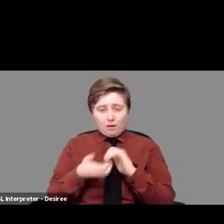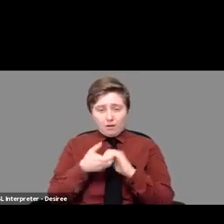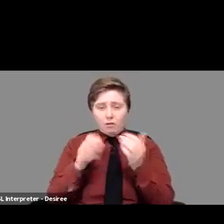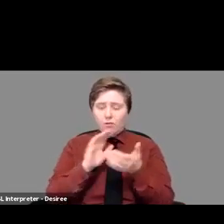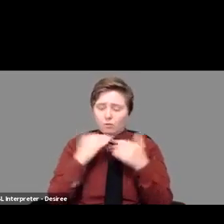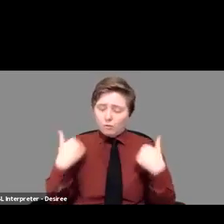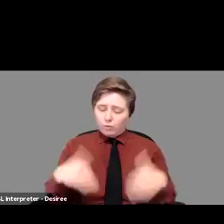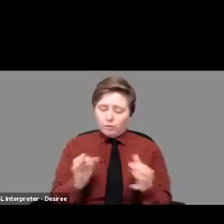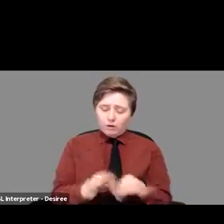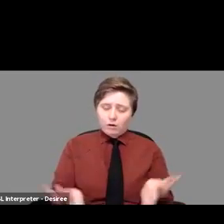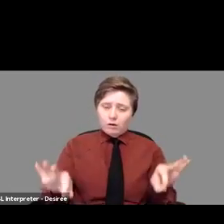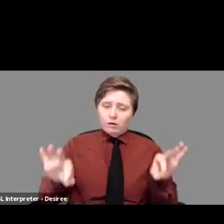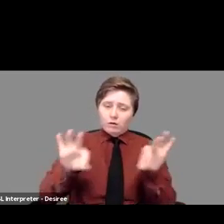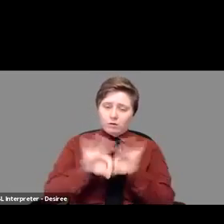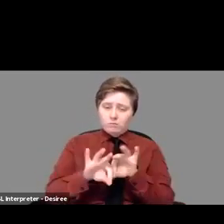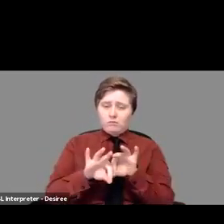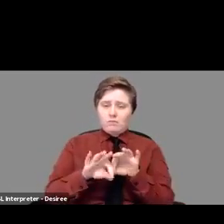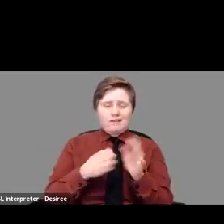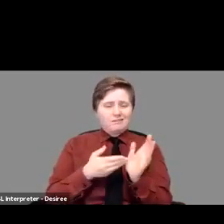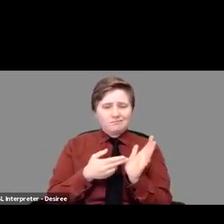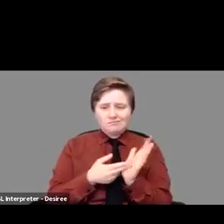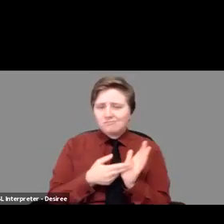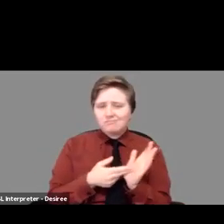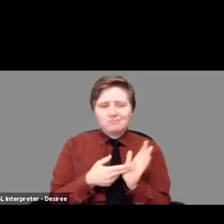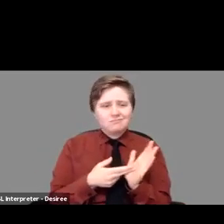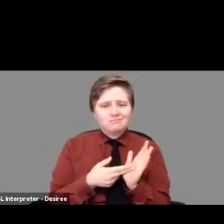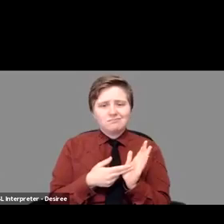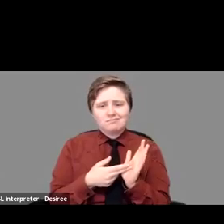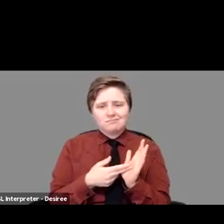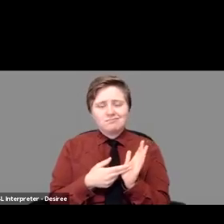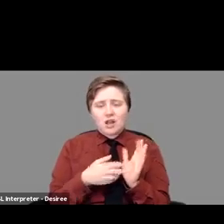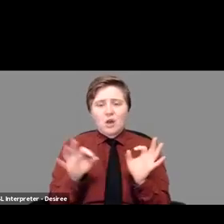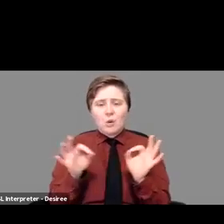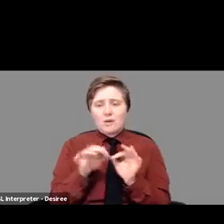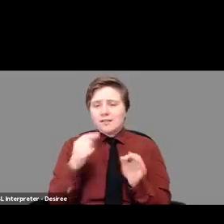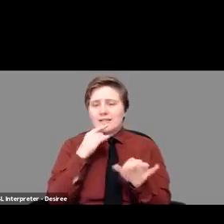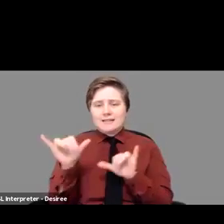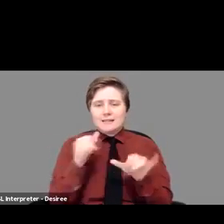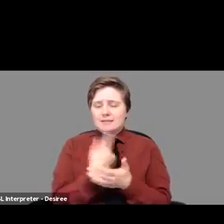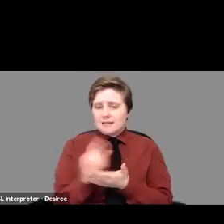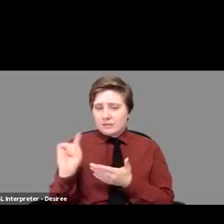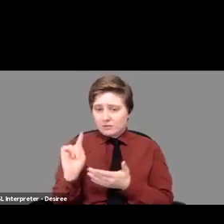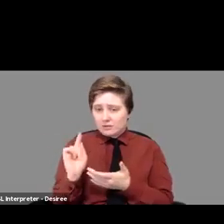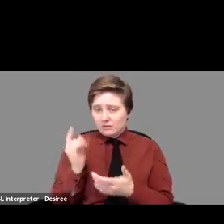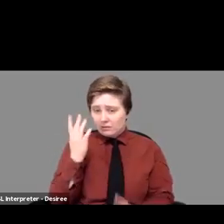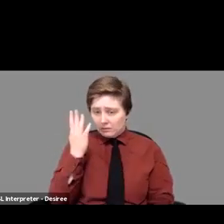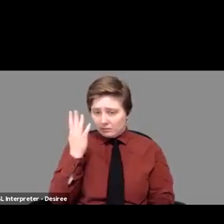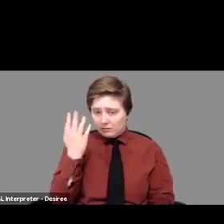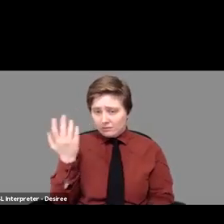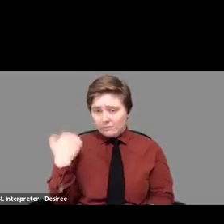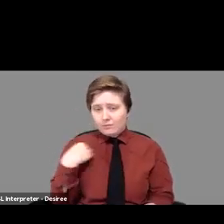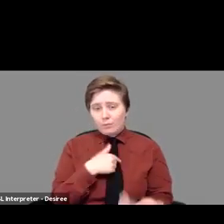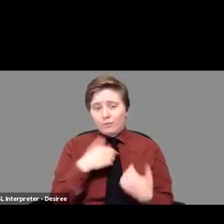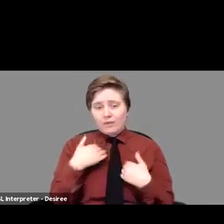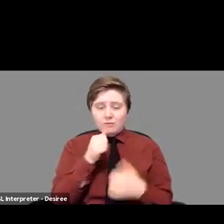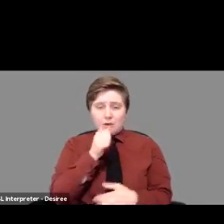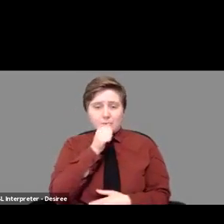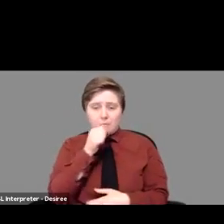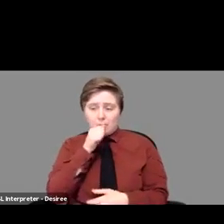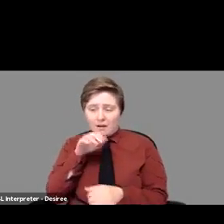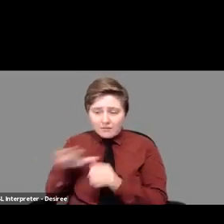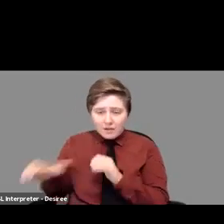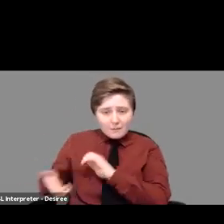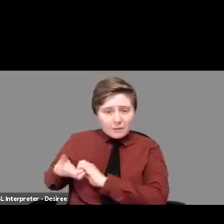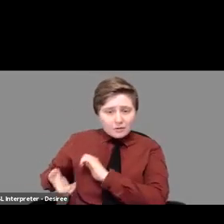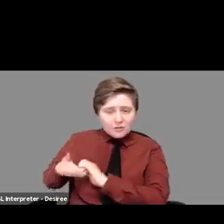And frankly, that is, it is worth noting, like we said last week, that because of our private sector